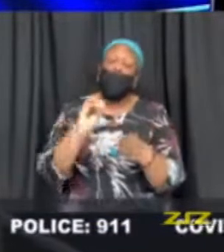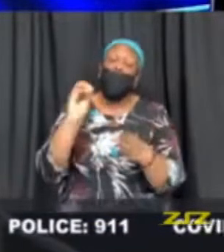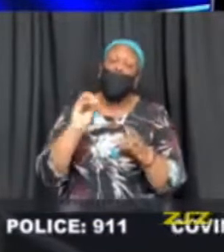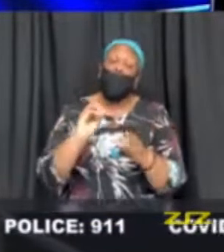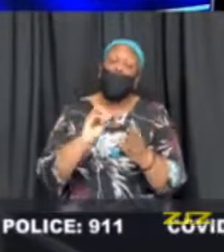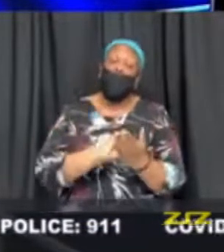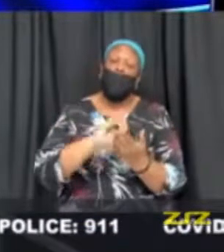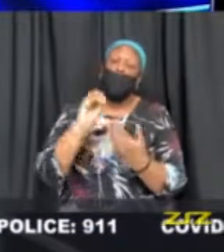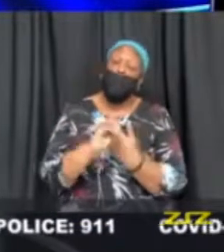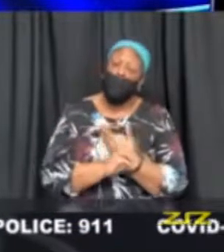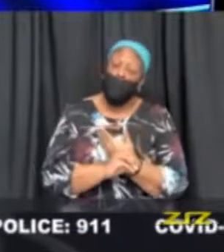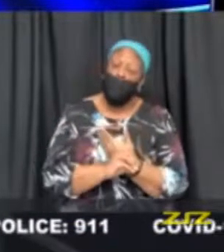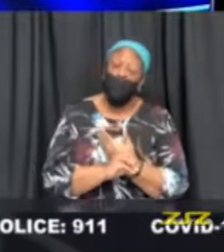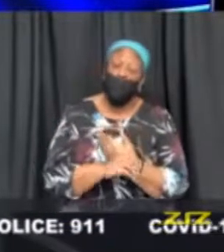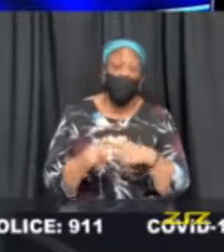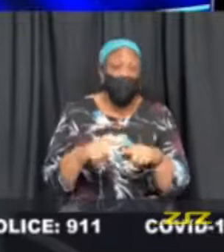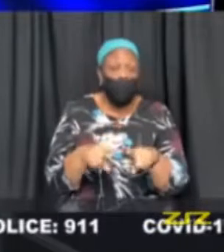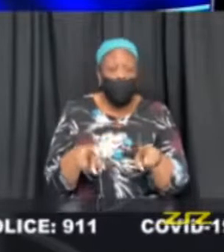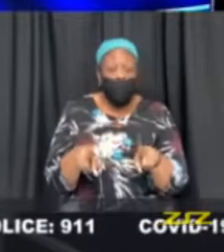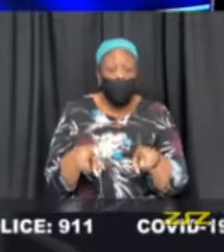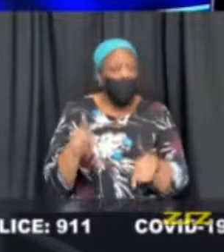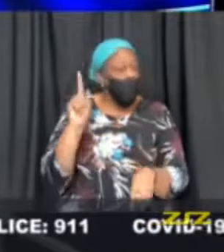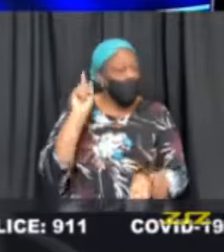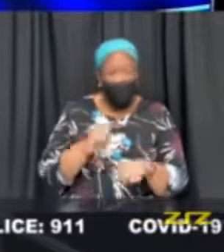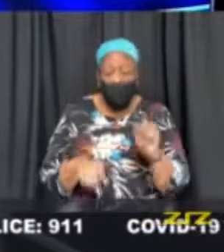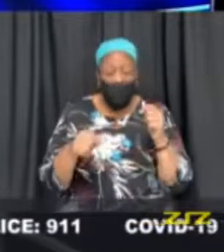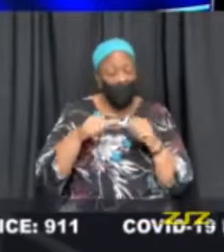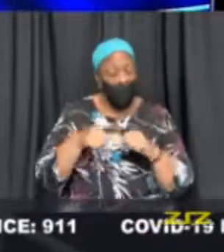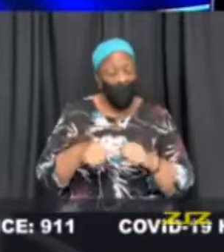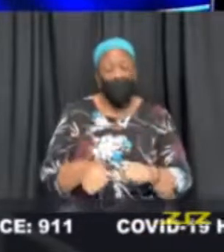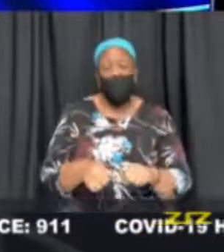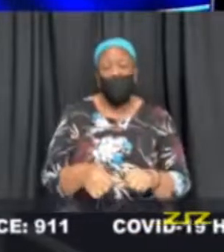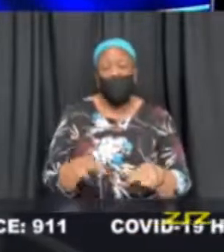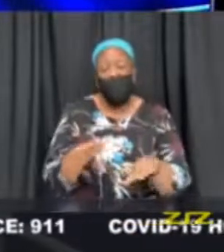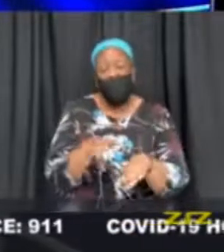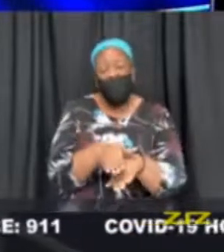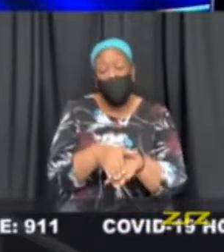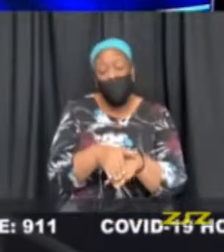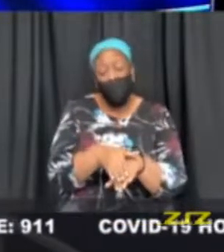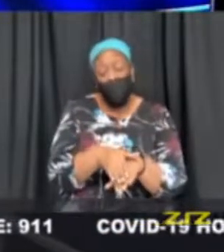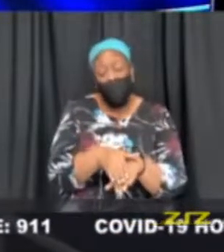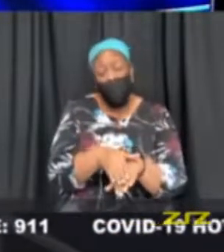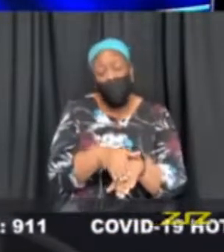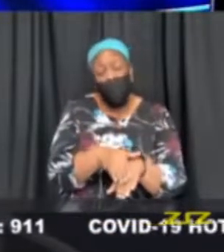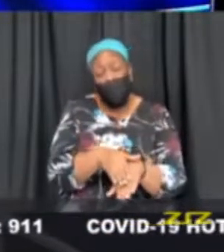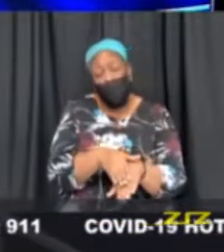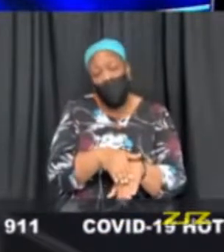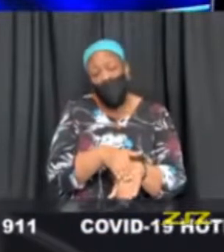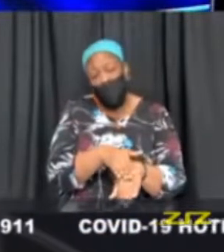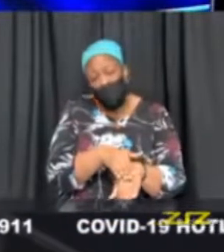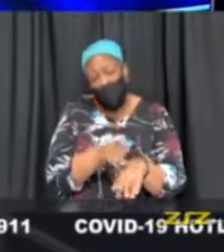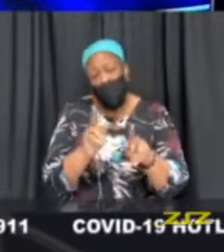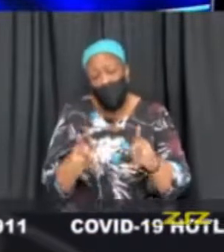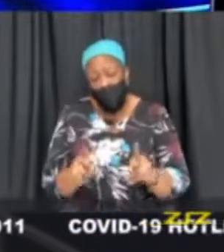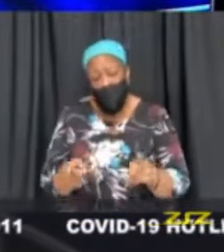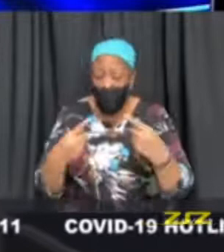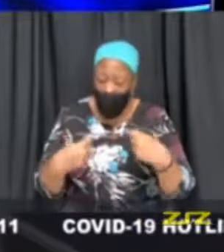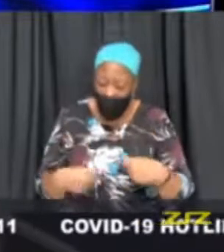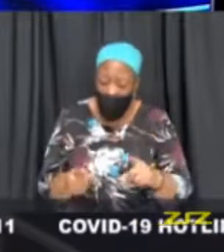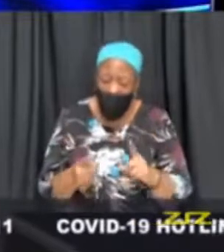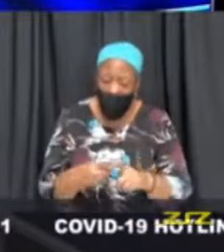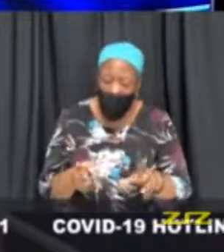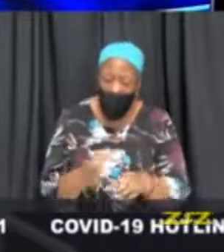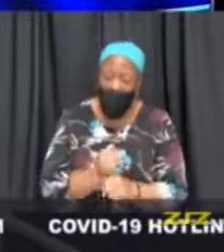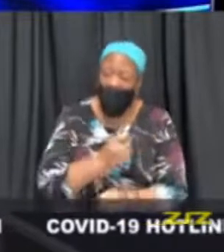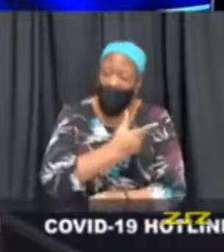we cannot continue at this rate and get to herd immunity while one appeal to persons and hope